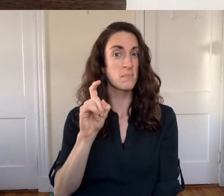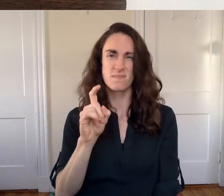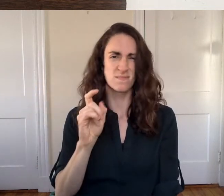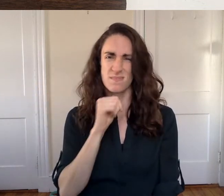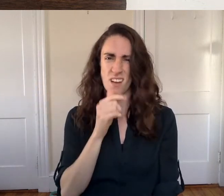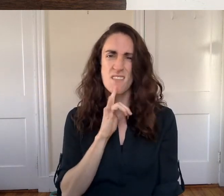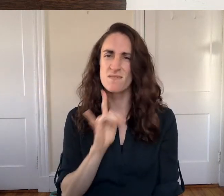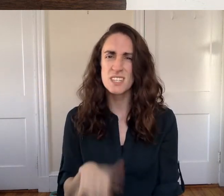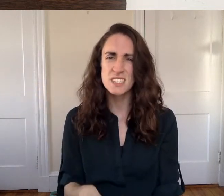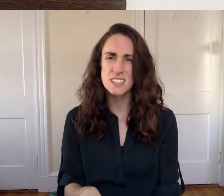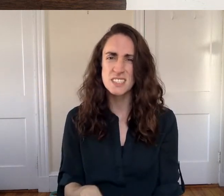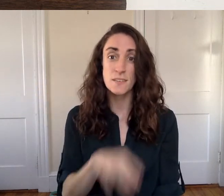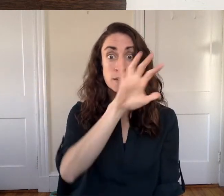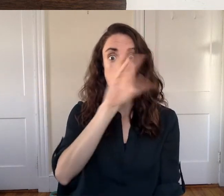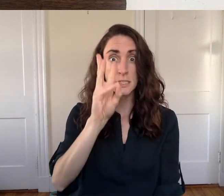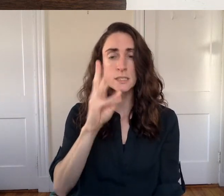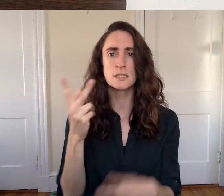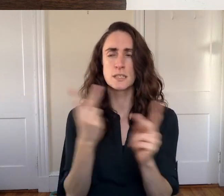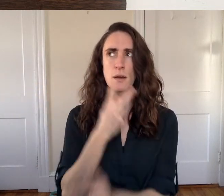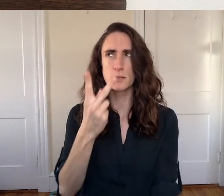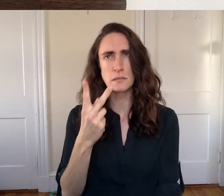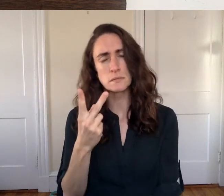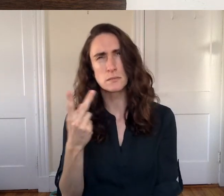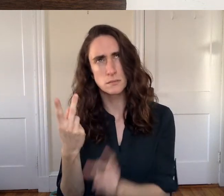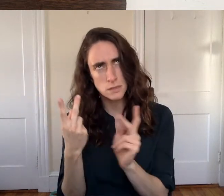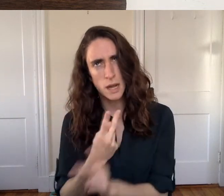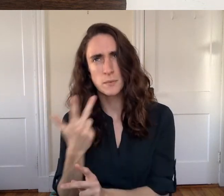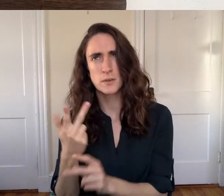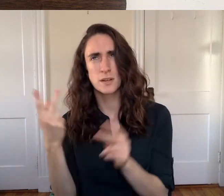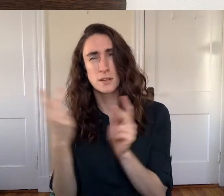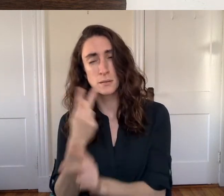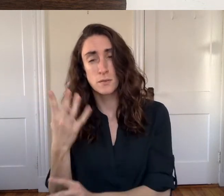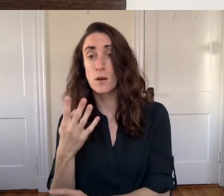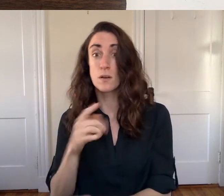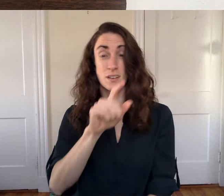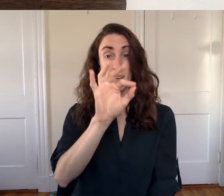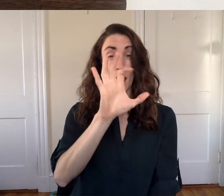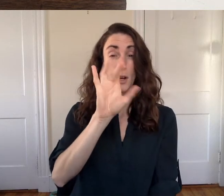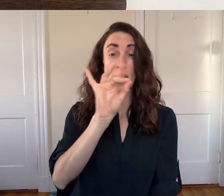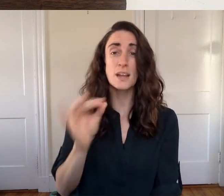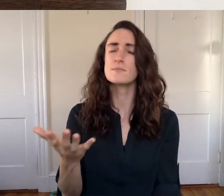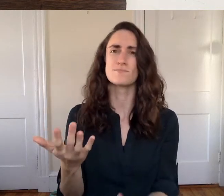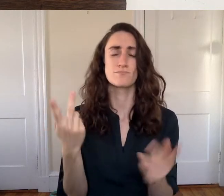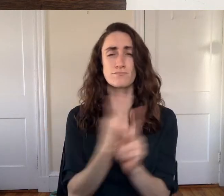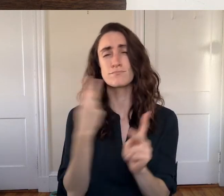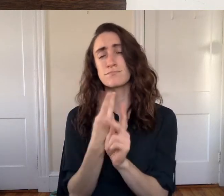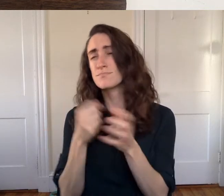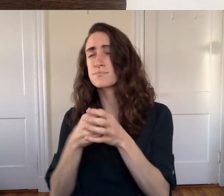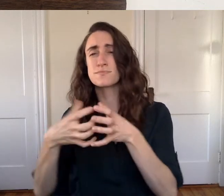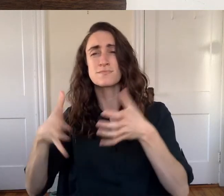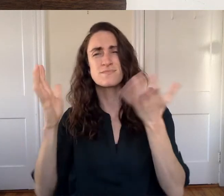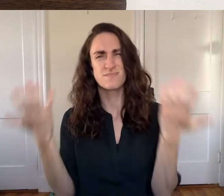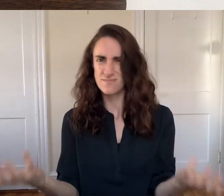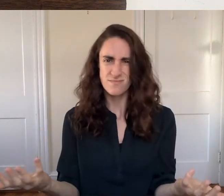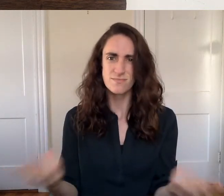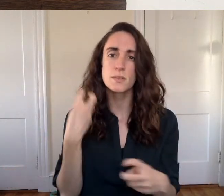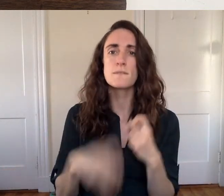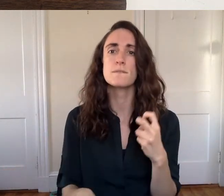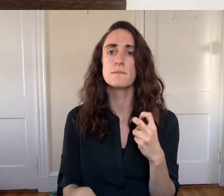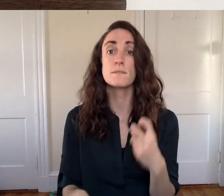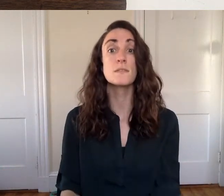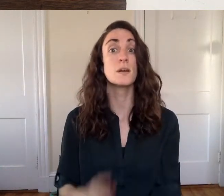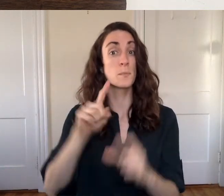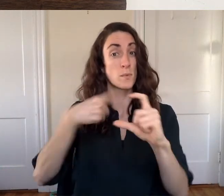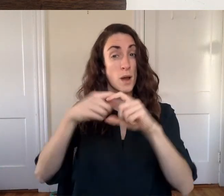980? I don't know about you, but I don't know my 56 or 980 timetables offhand, and the numbers are going to get big really fast.